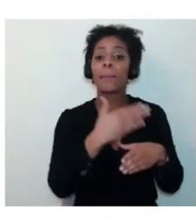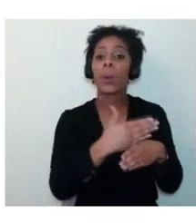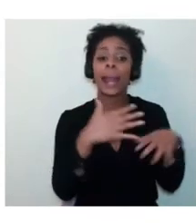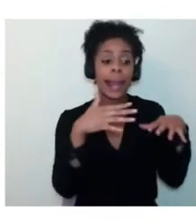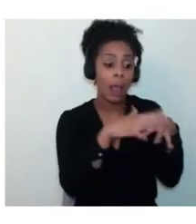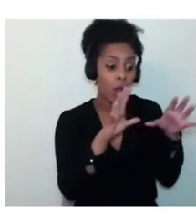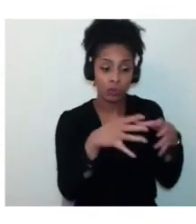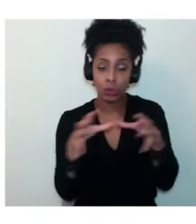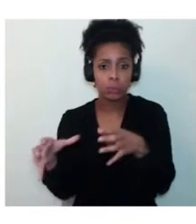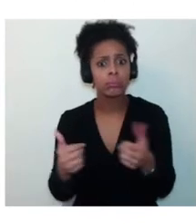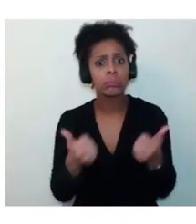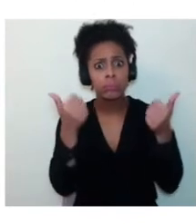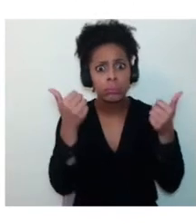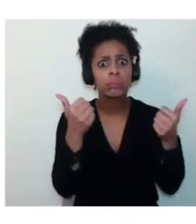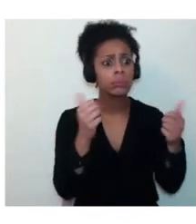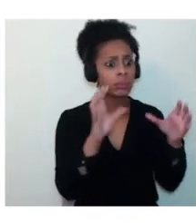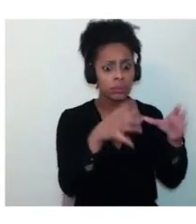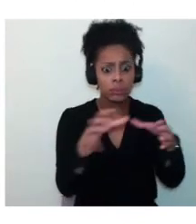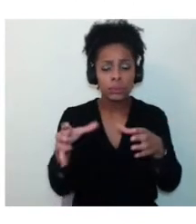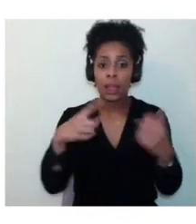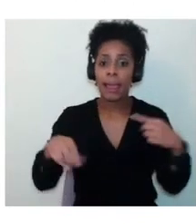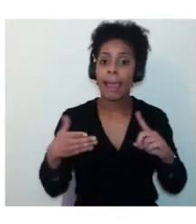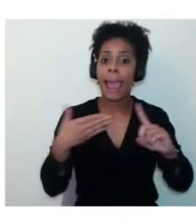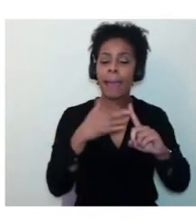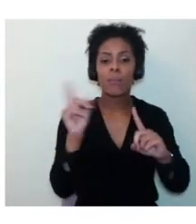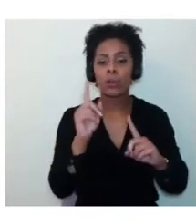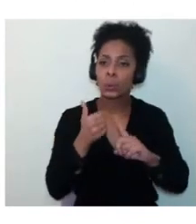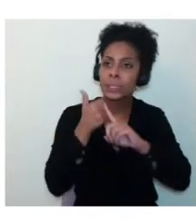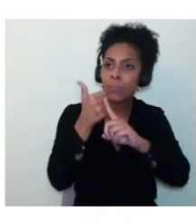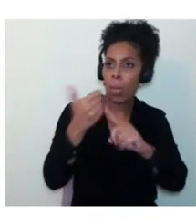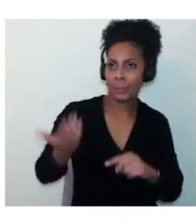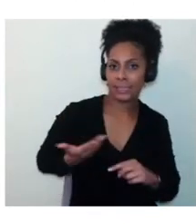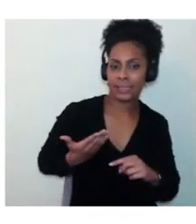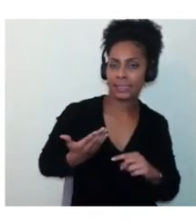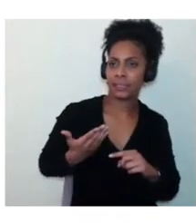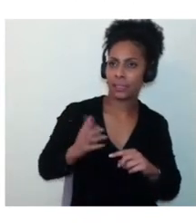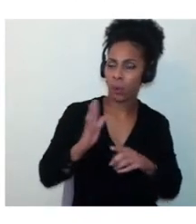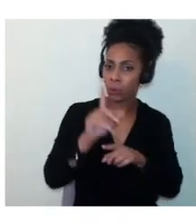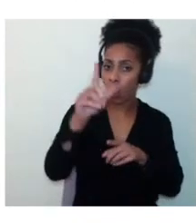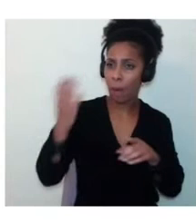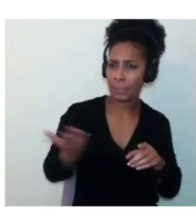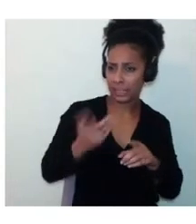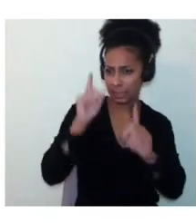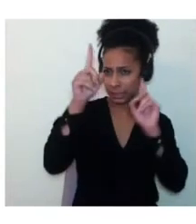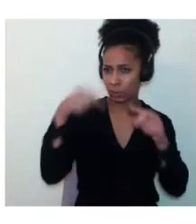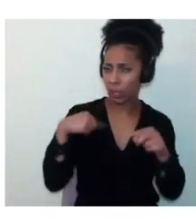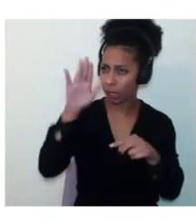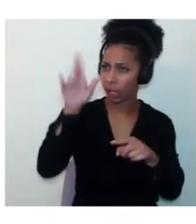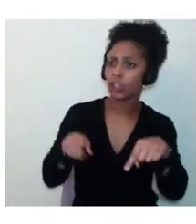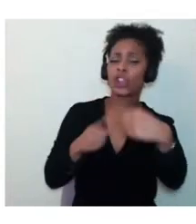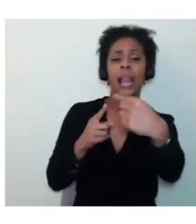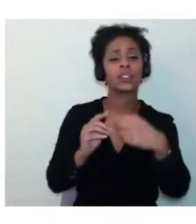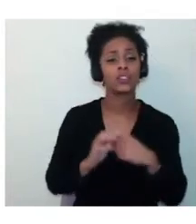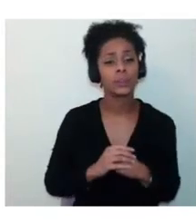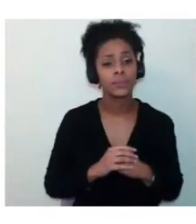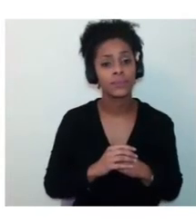to support the business and to challenge the business. And so as Mark mentioned at the beginning, I'm co-chair of Full Purple, which